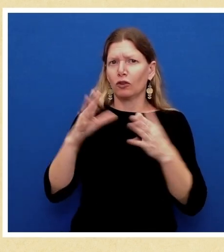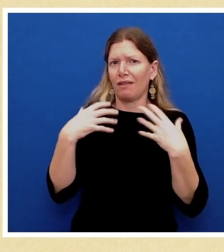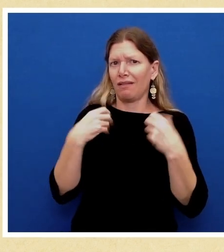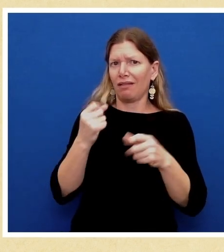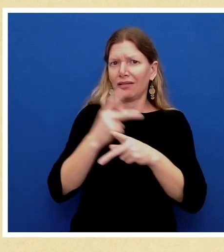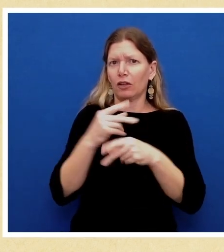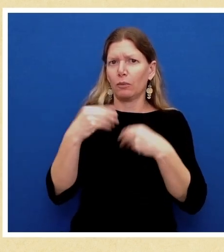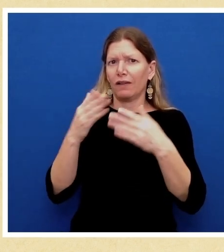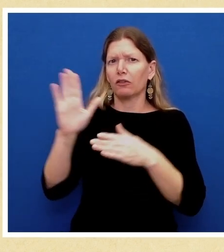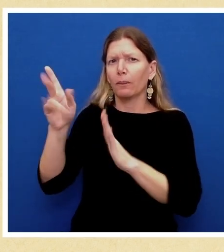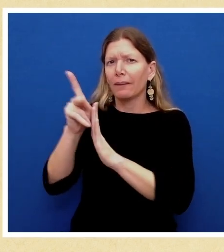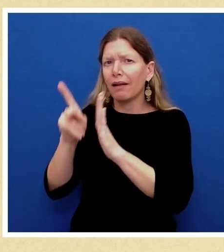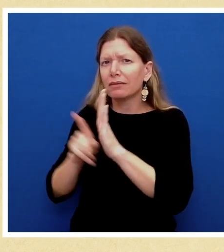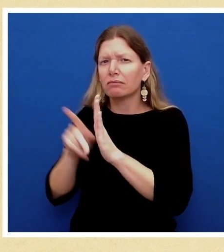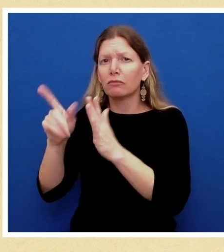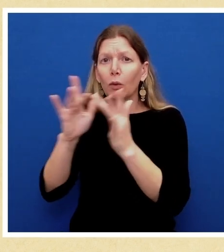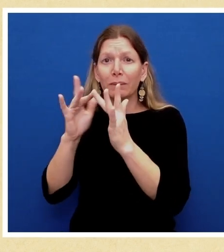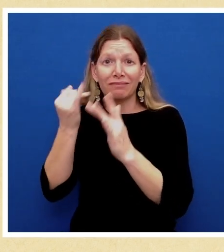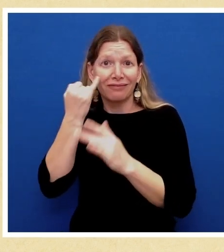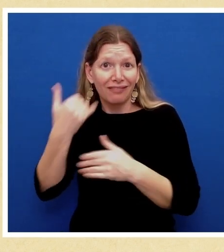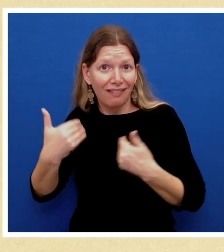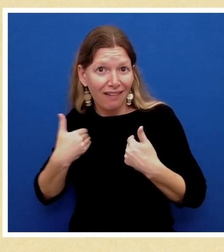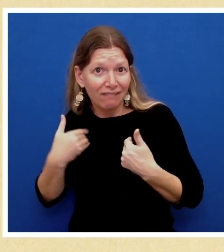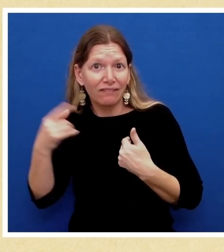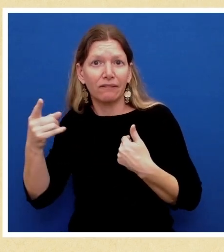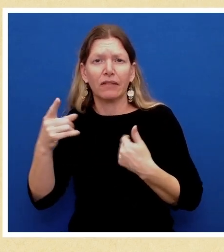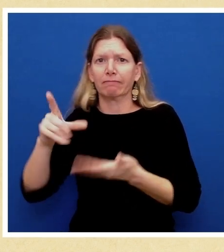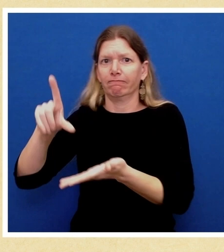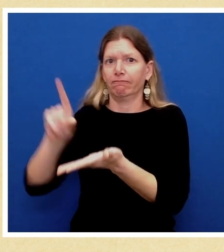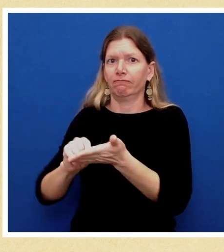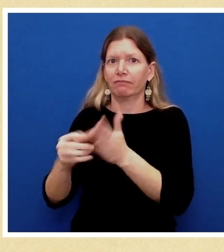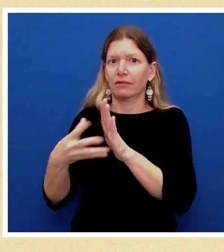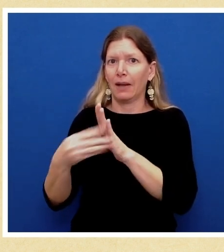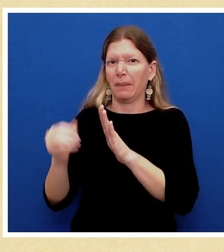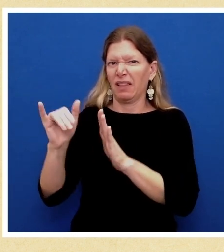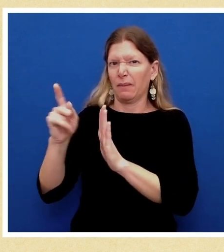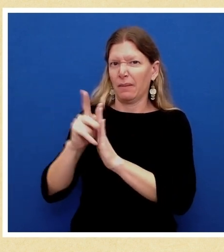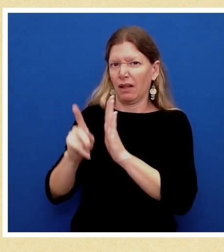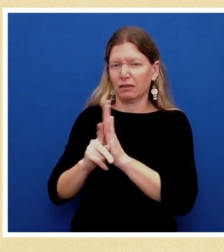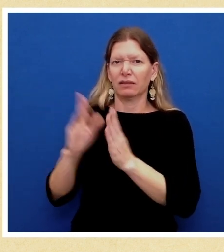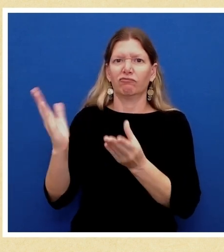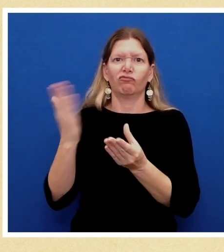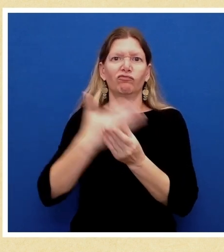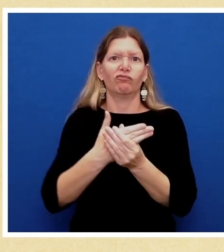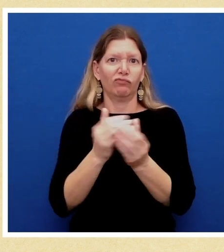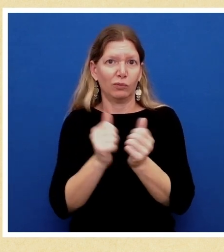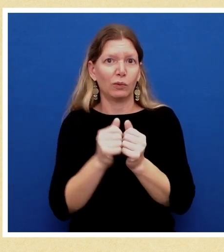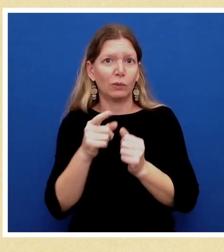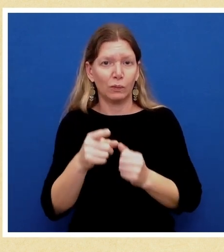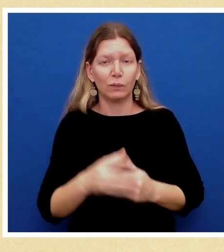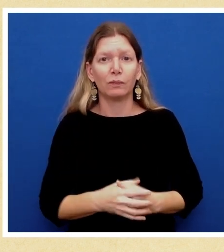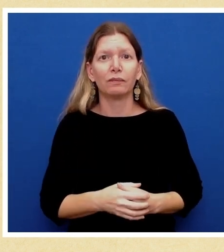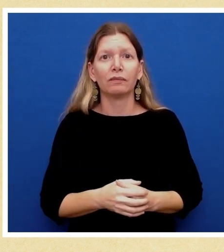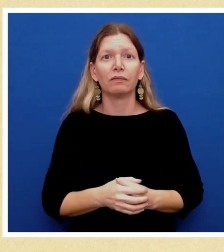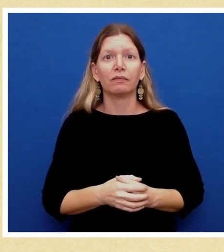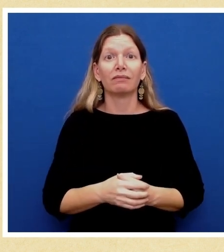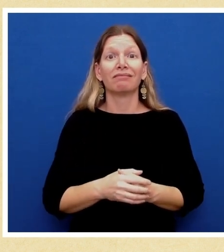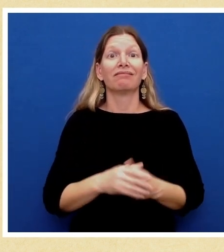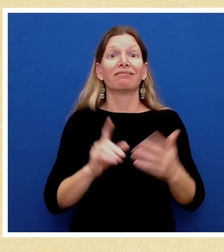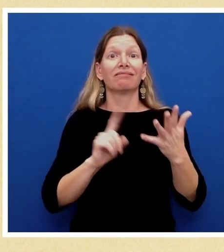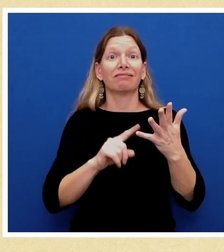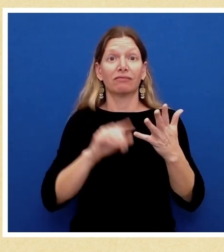4. Review your healthcare provider's policy on their website if available, and print out a copy of the policy to take with